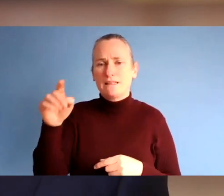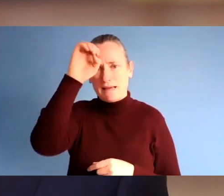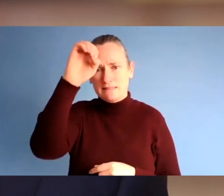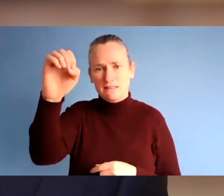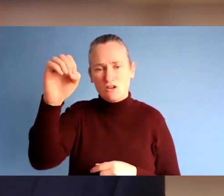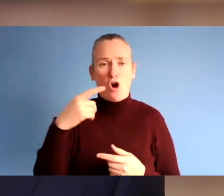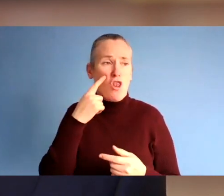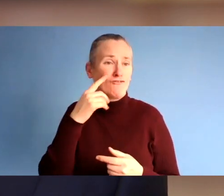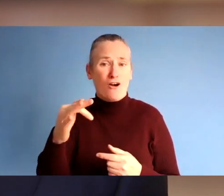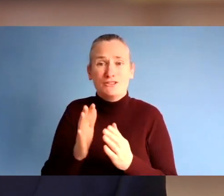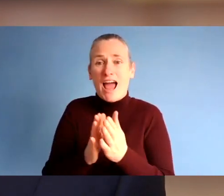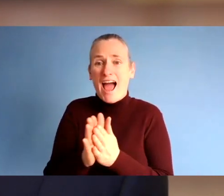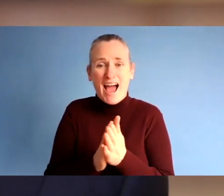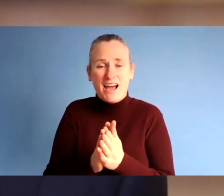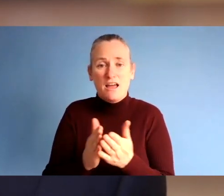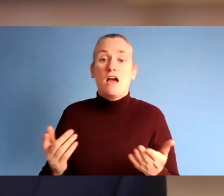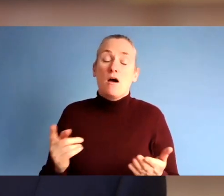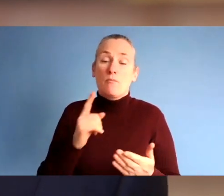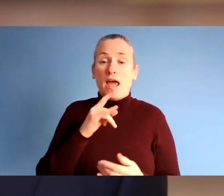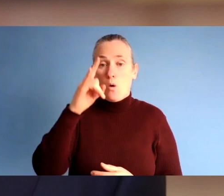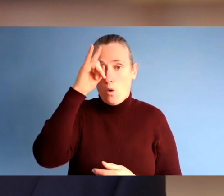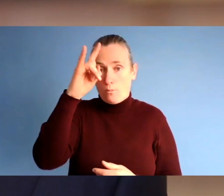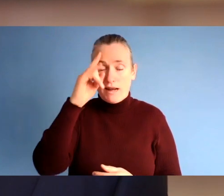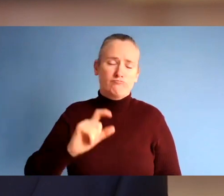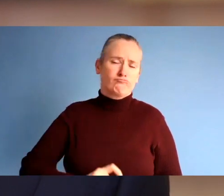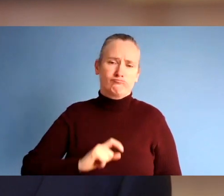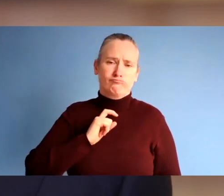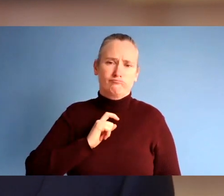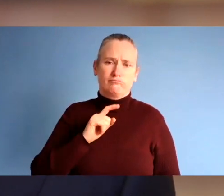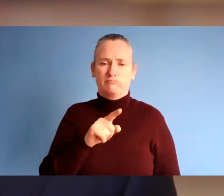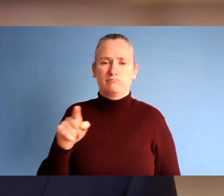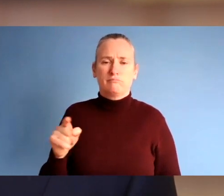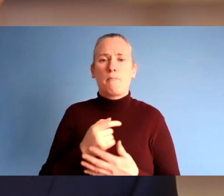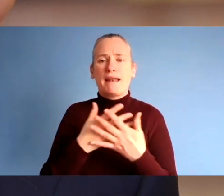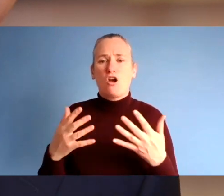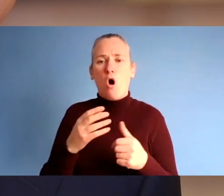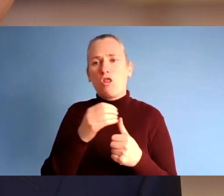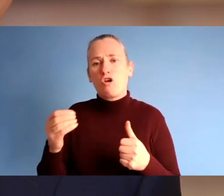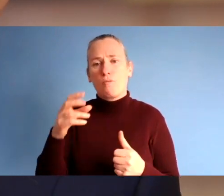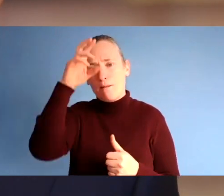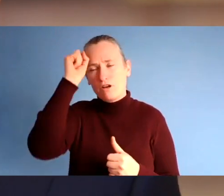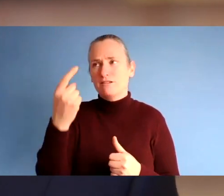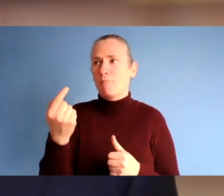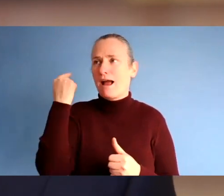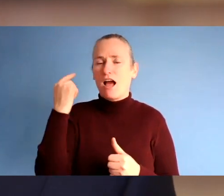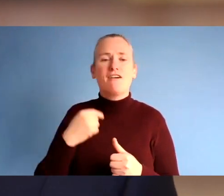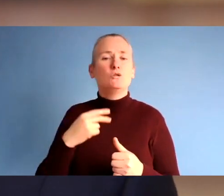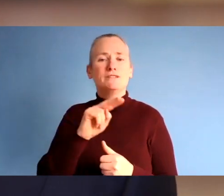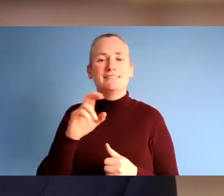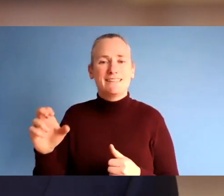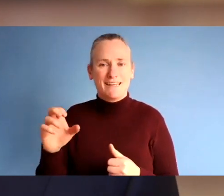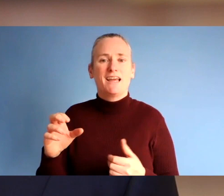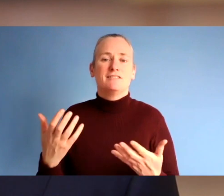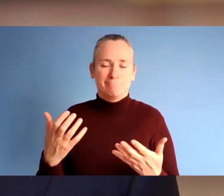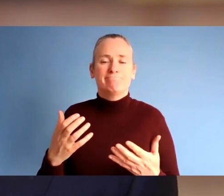looked forward to, but I hope and I am confident that your many other memories of UCC will make up for any sort